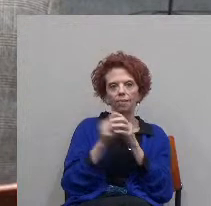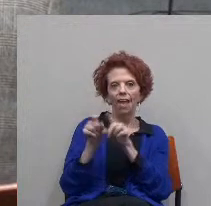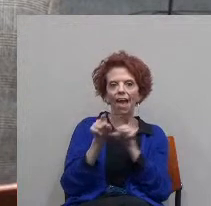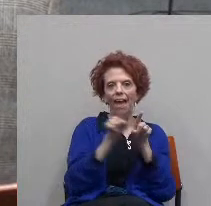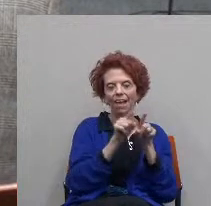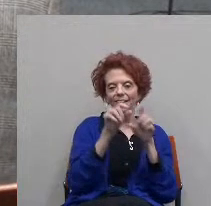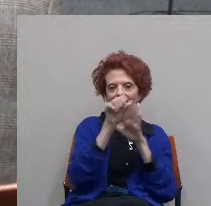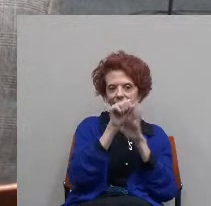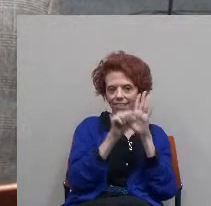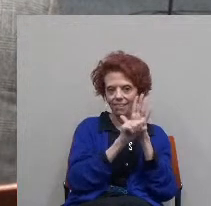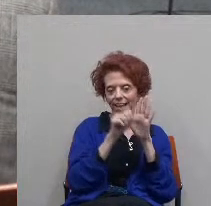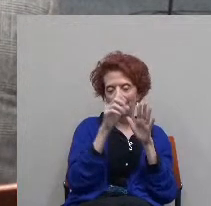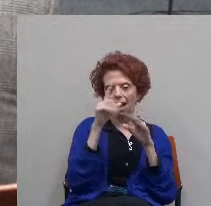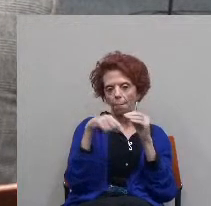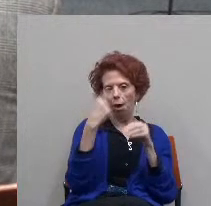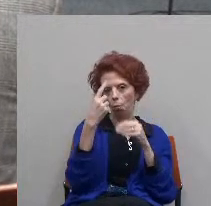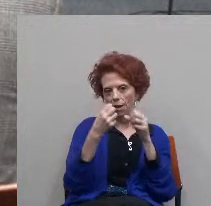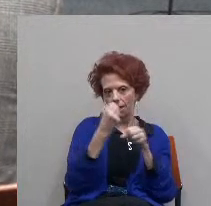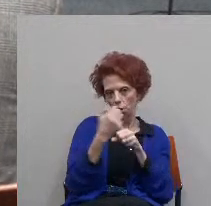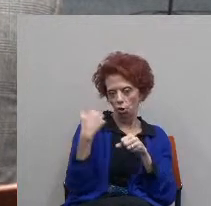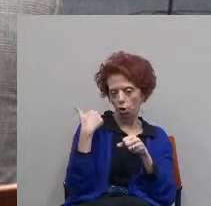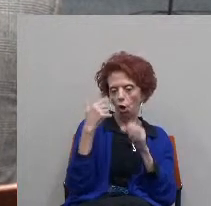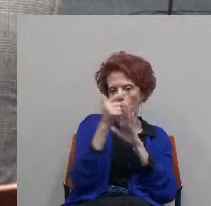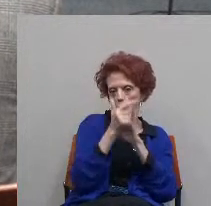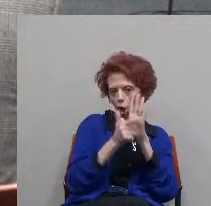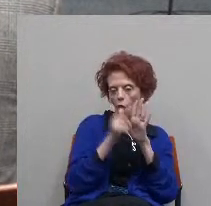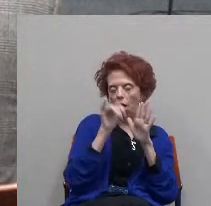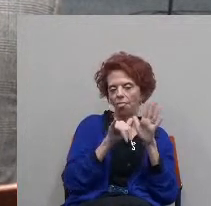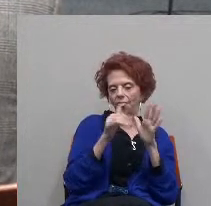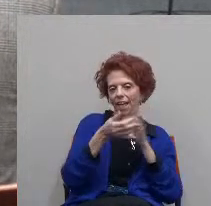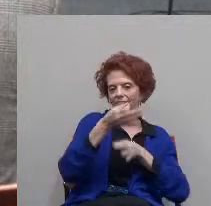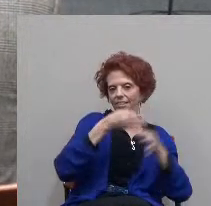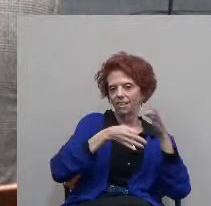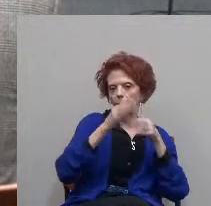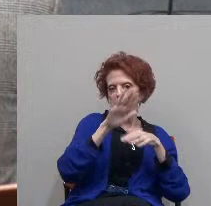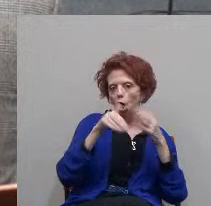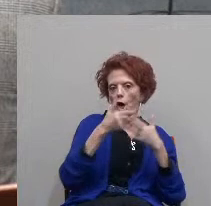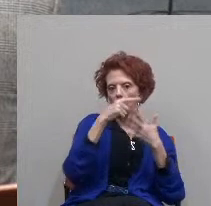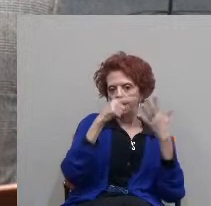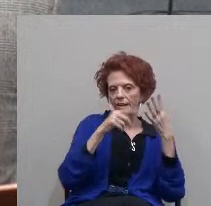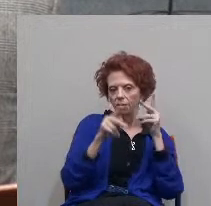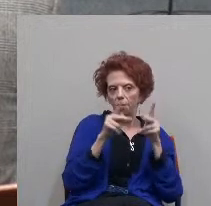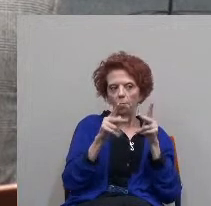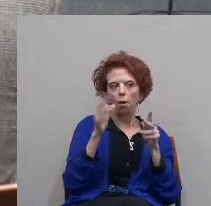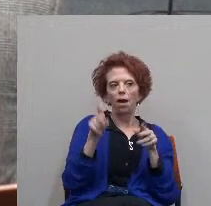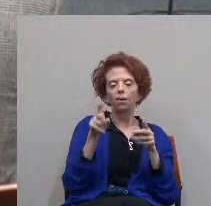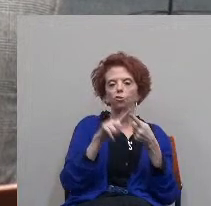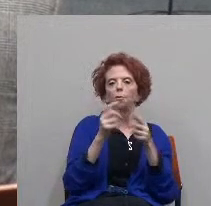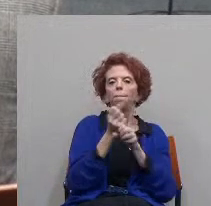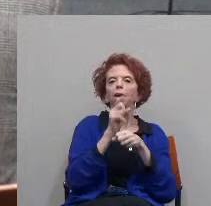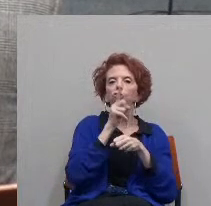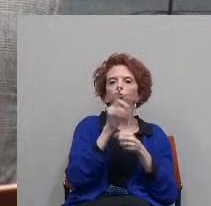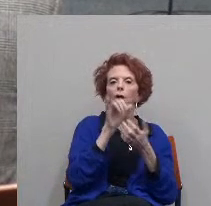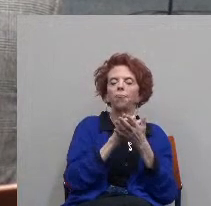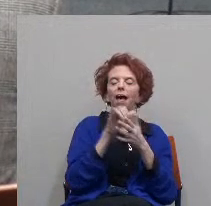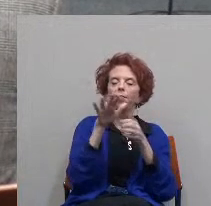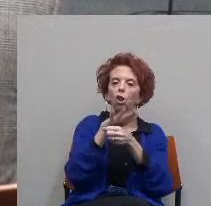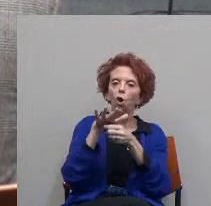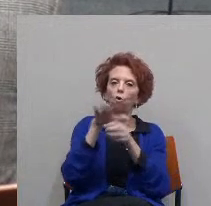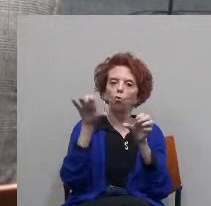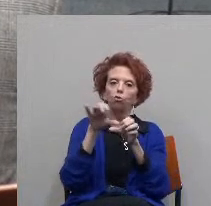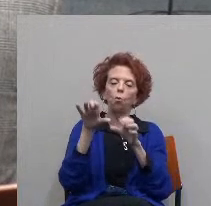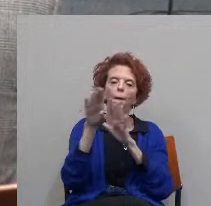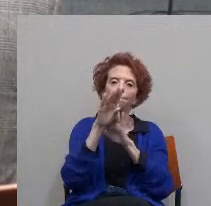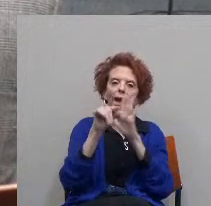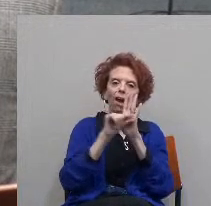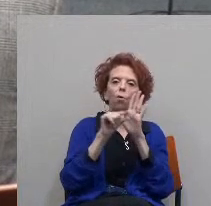as a state, about a decade ago, we put in a law that subs, all these folks, we had to check to make sure the local districts were doing their background checks.